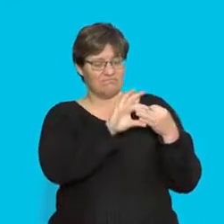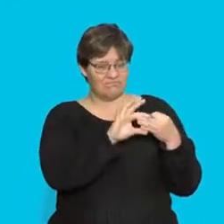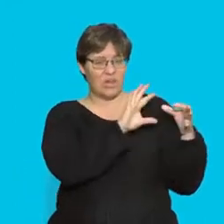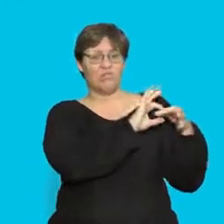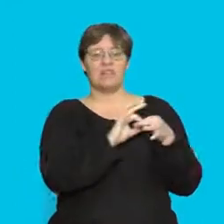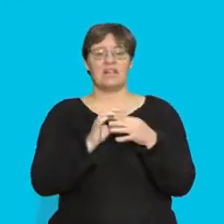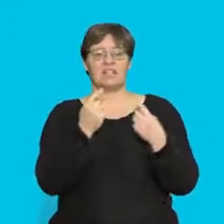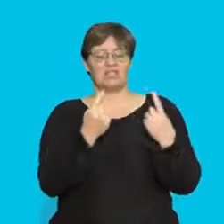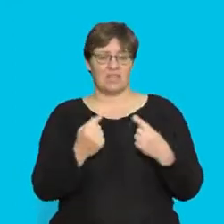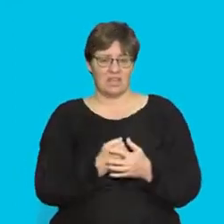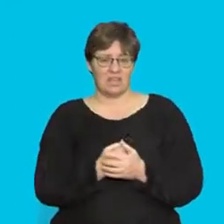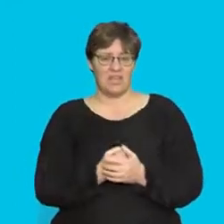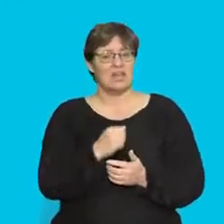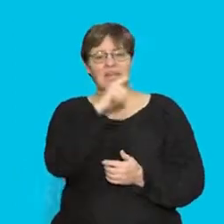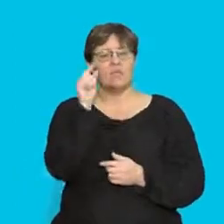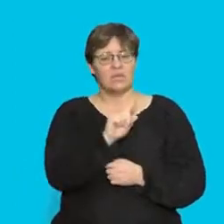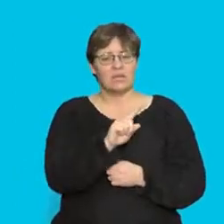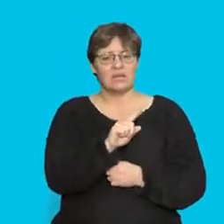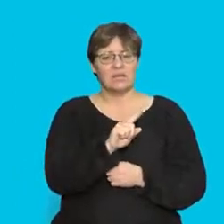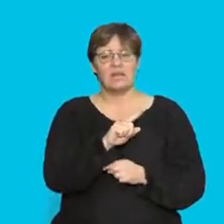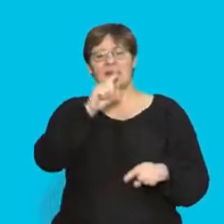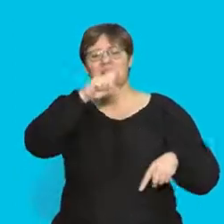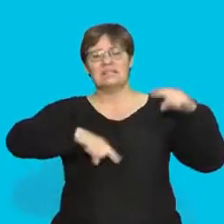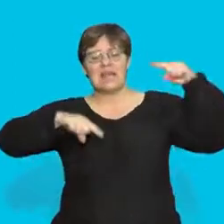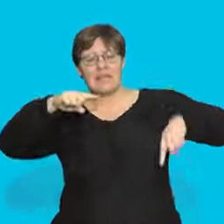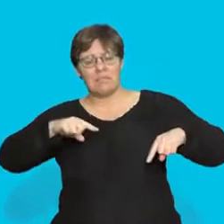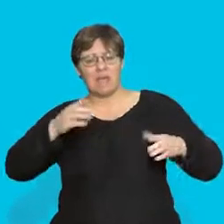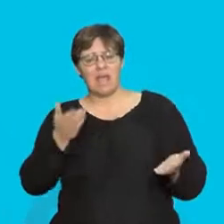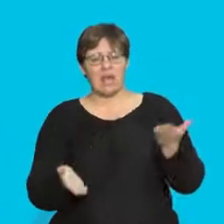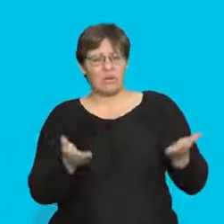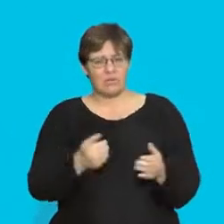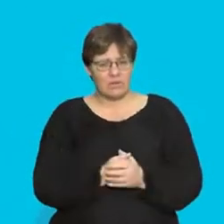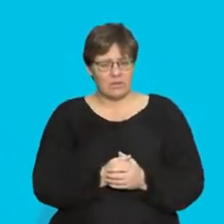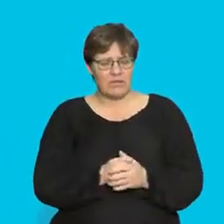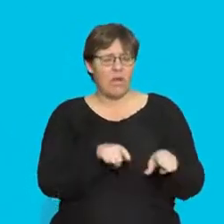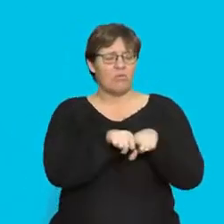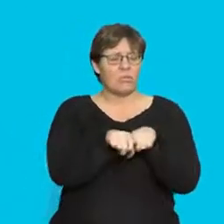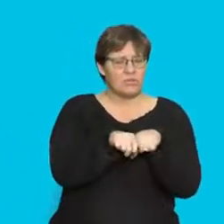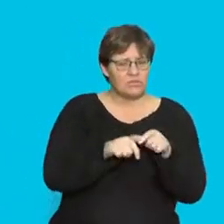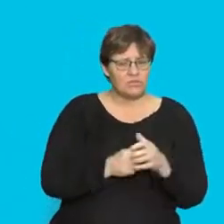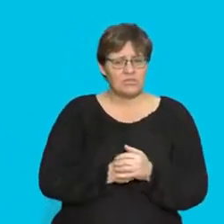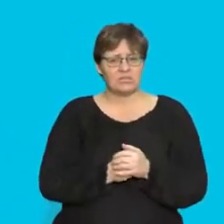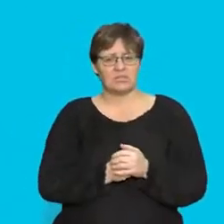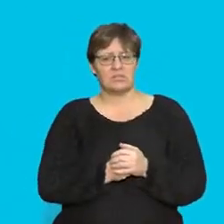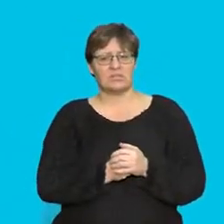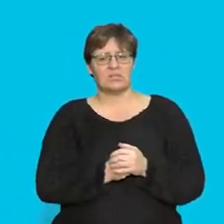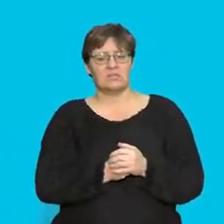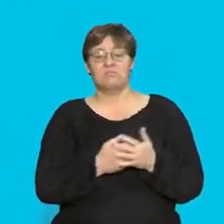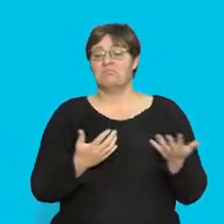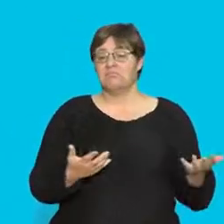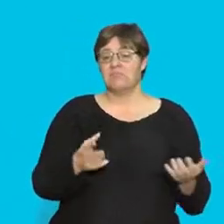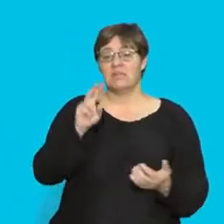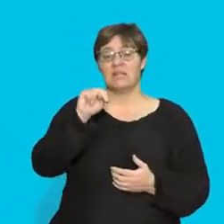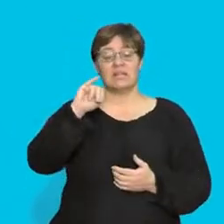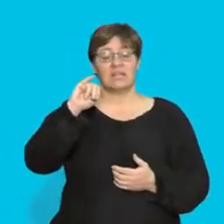of relate to each other. Something called dynamic equilibrium, competition, and